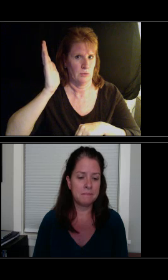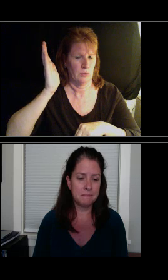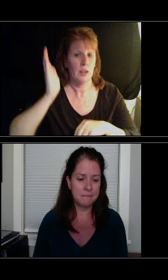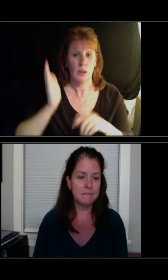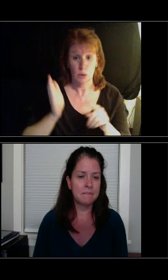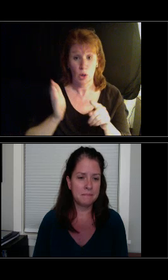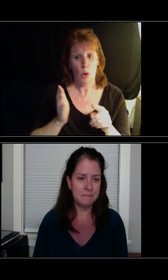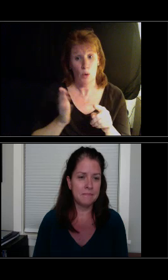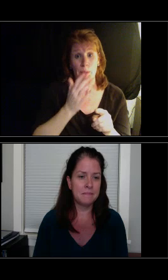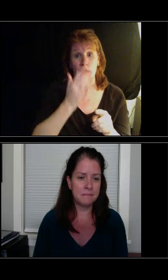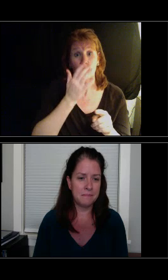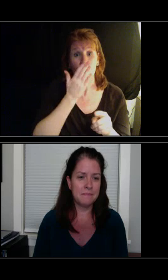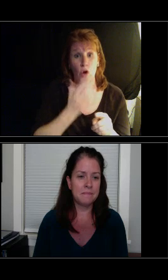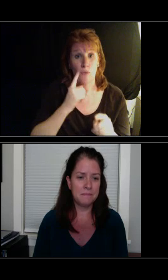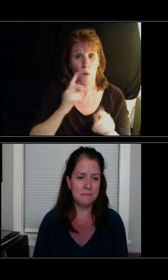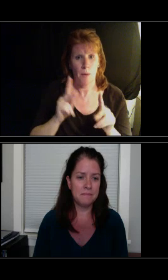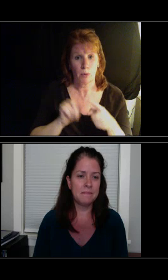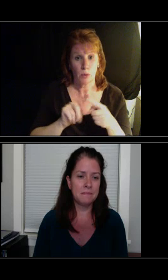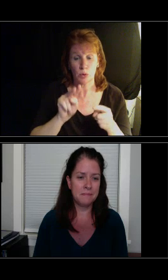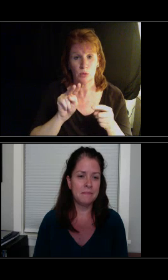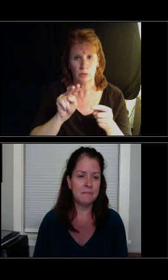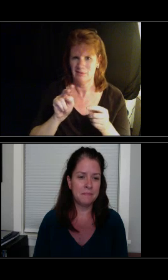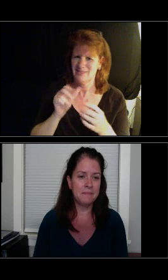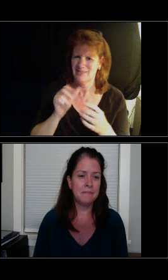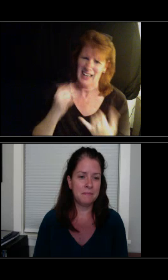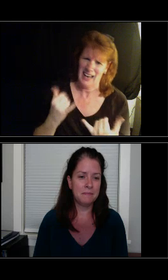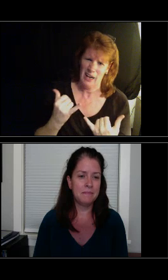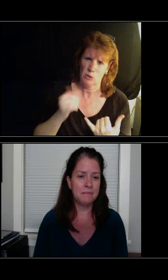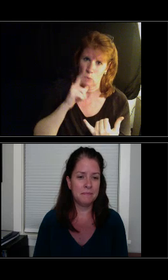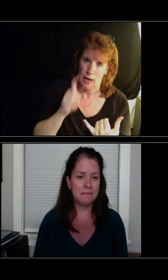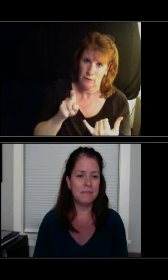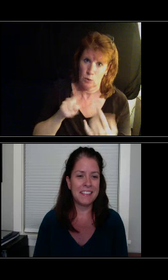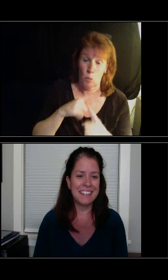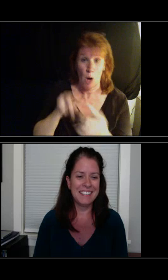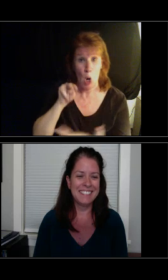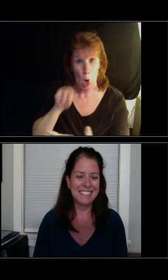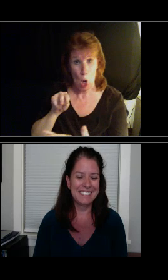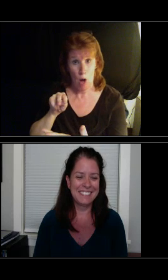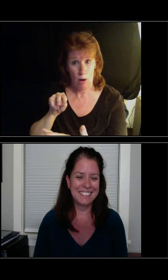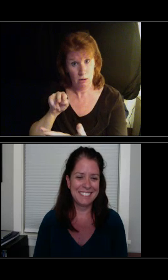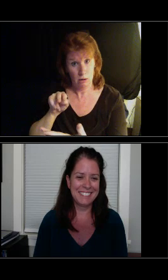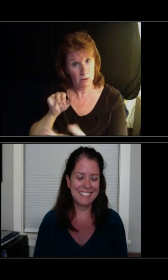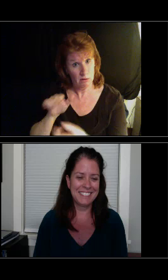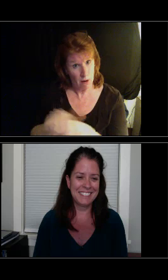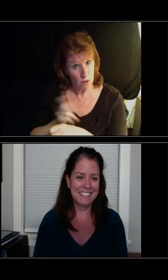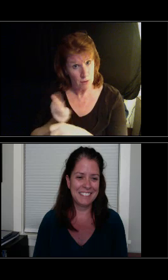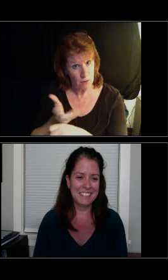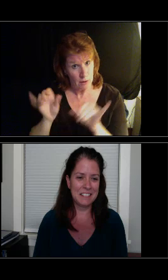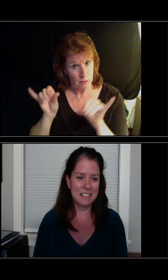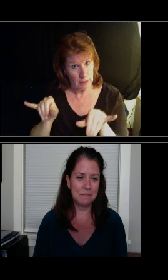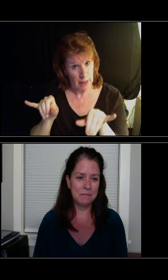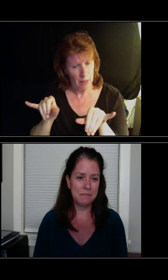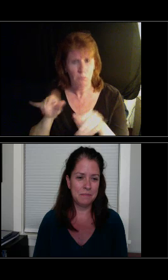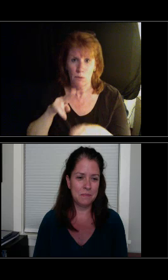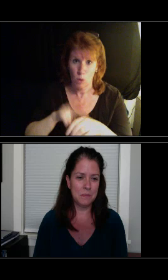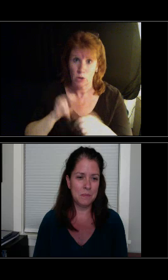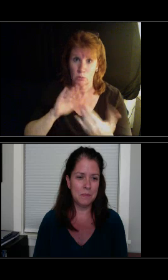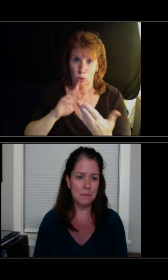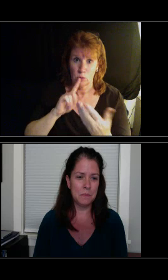And that is these are taken from my presentation in English. So I think it would be very good for people, not right now necessarily,